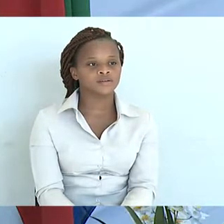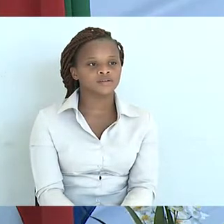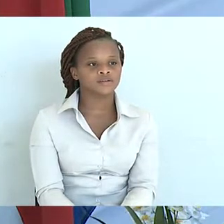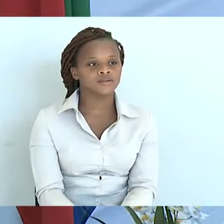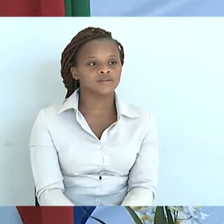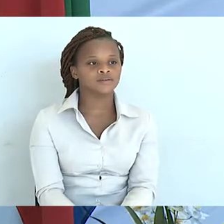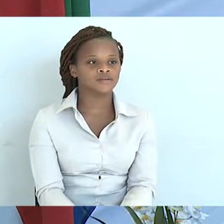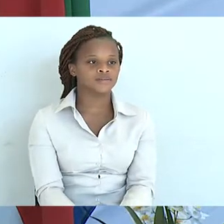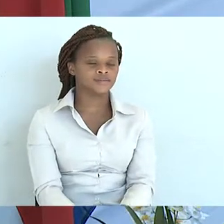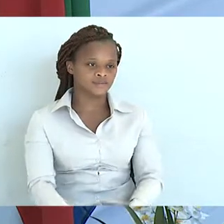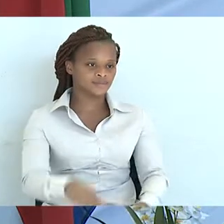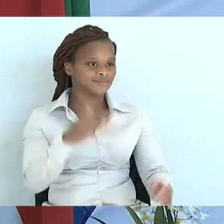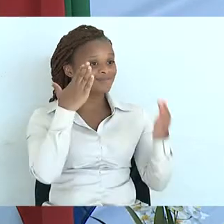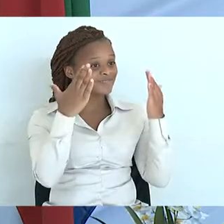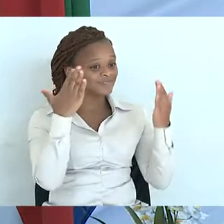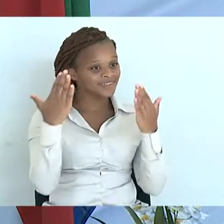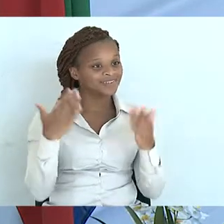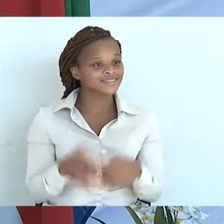Sanibonani.